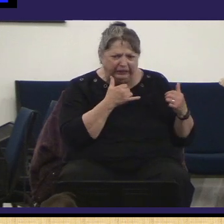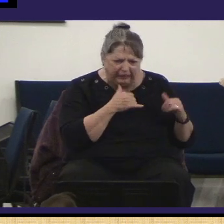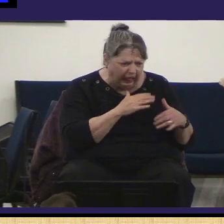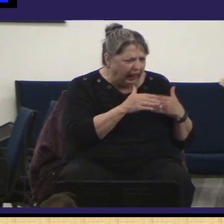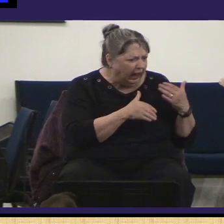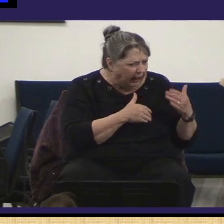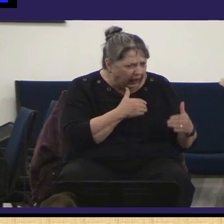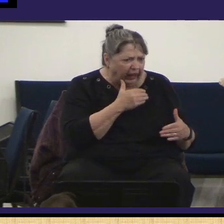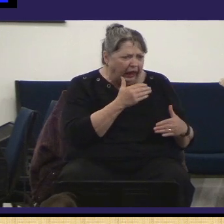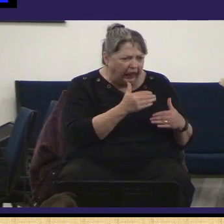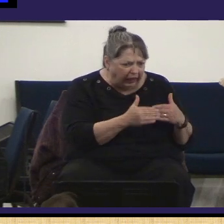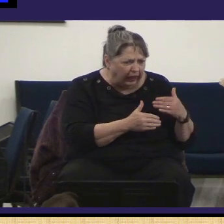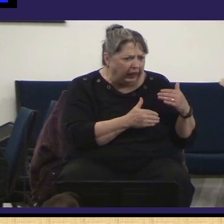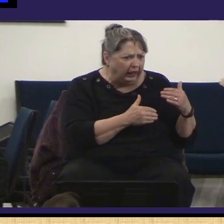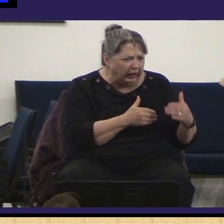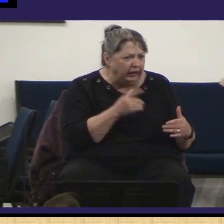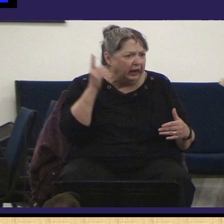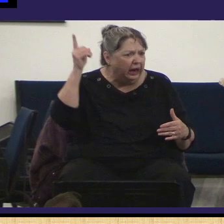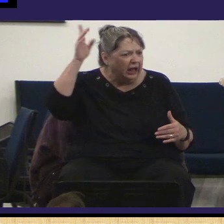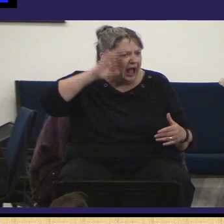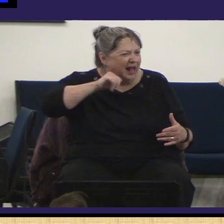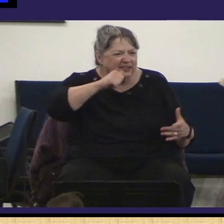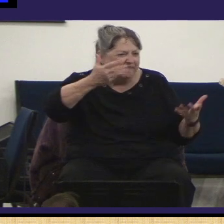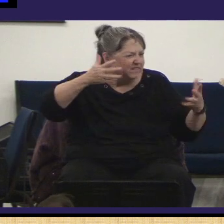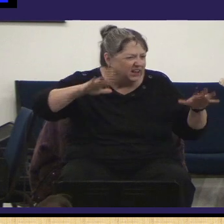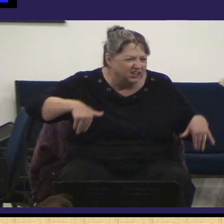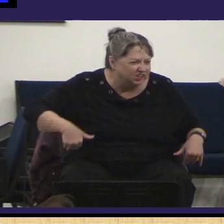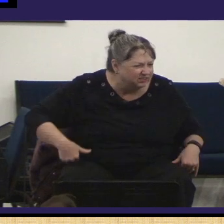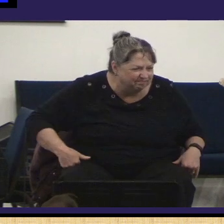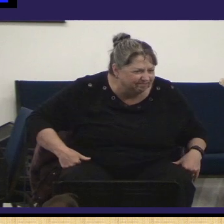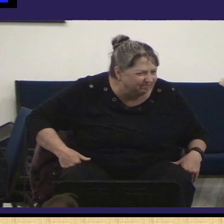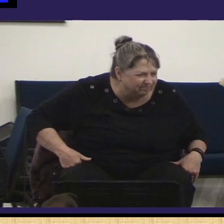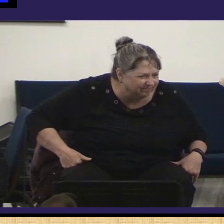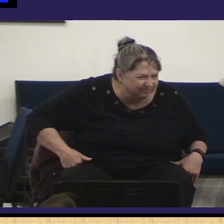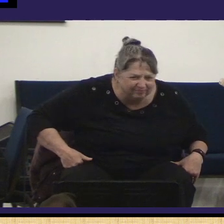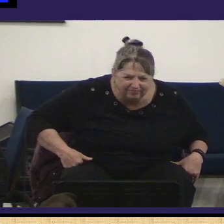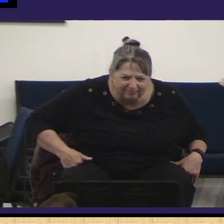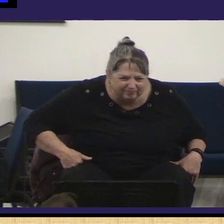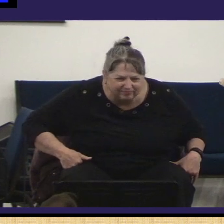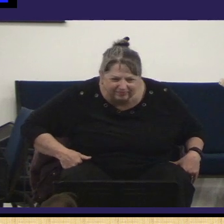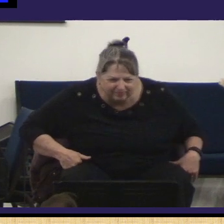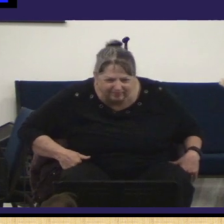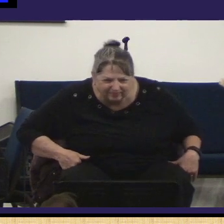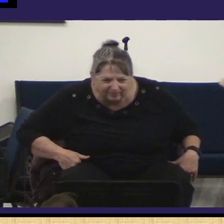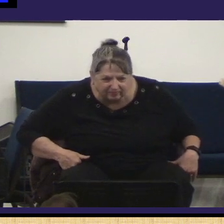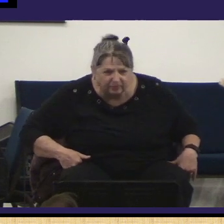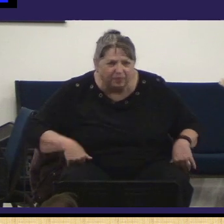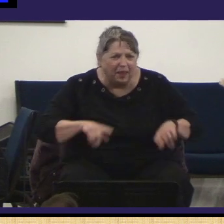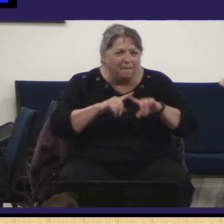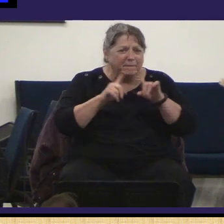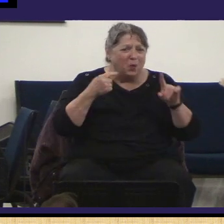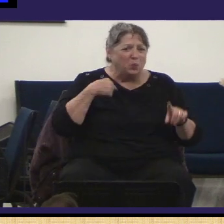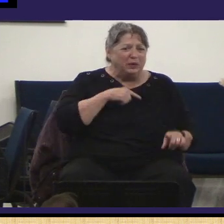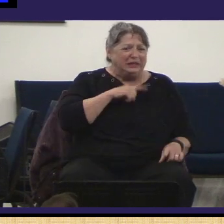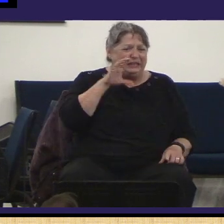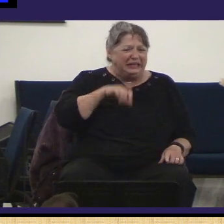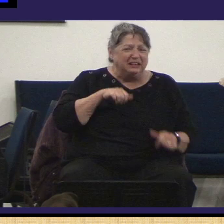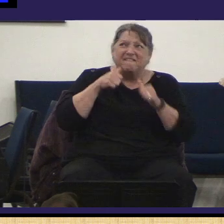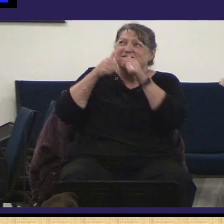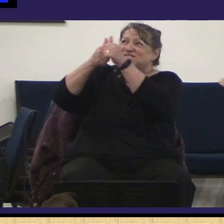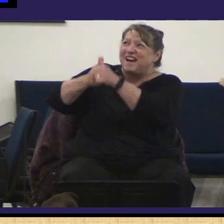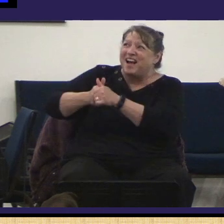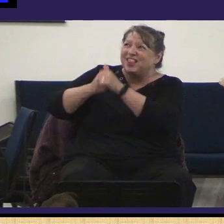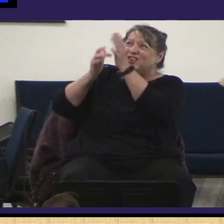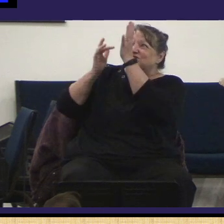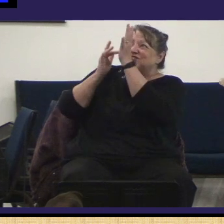to fail God. He's not finished with us yet. And that's why we need to claim that righteousness all the time.